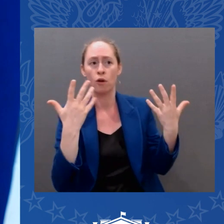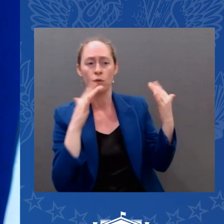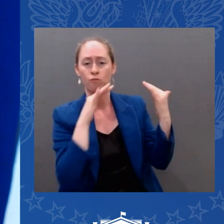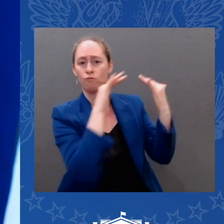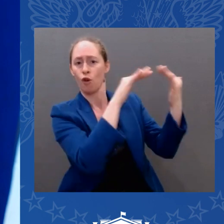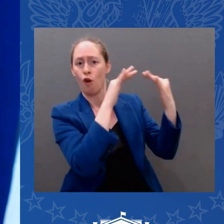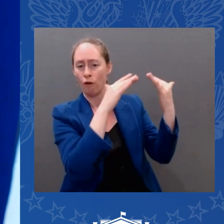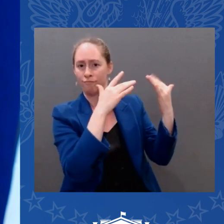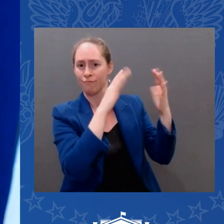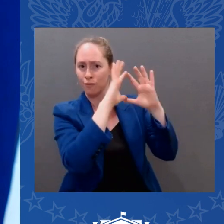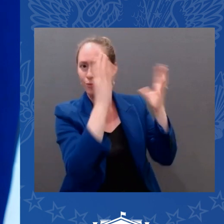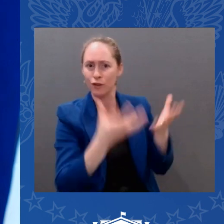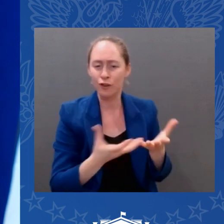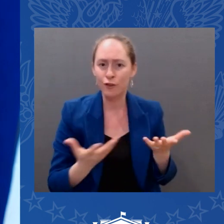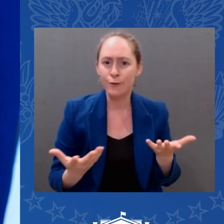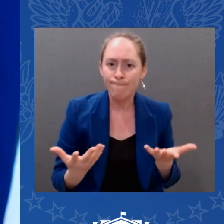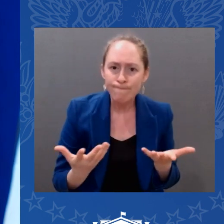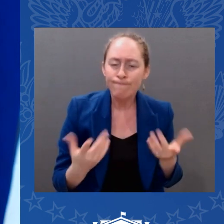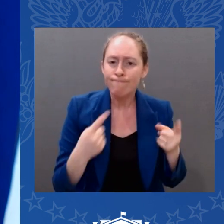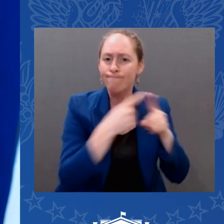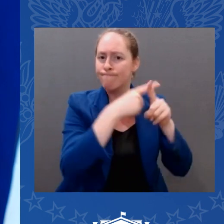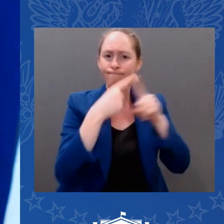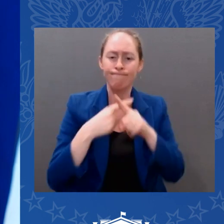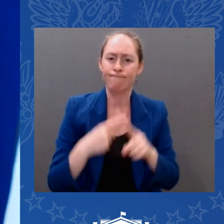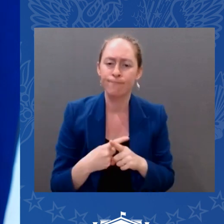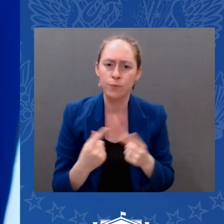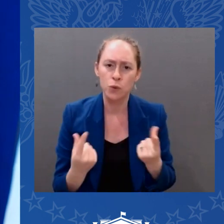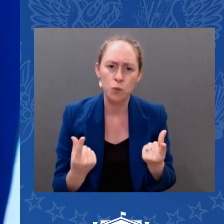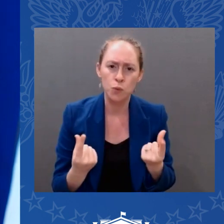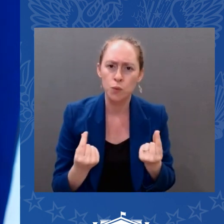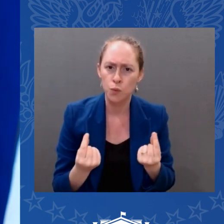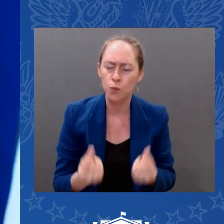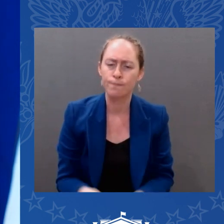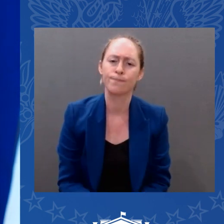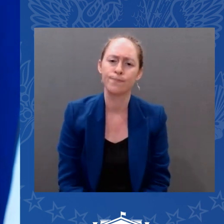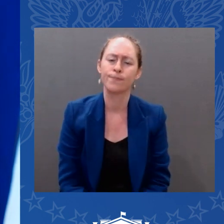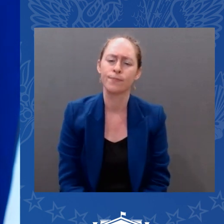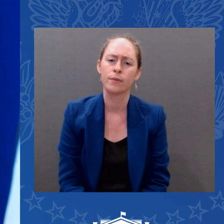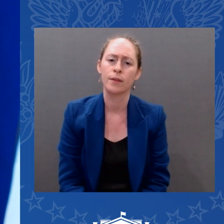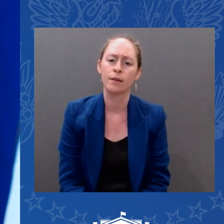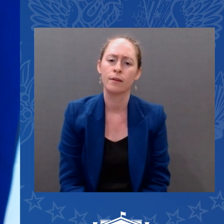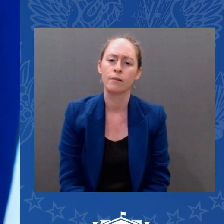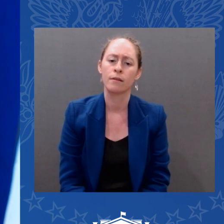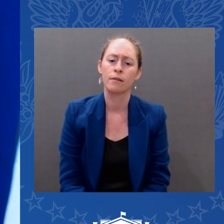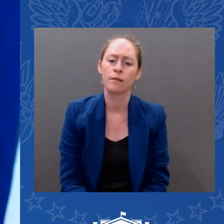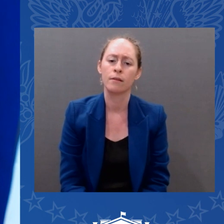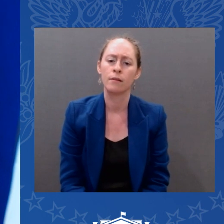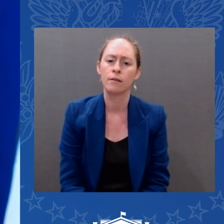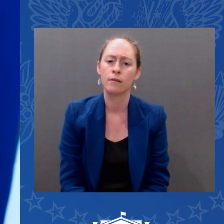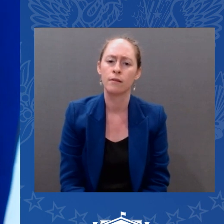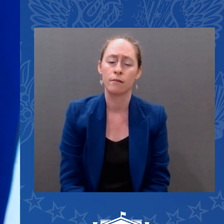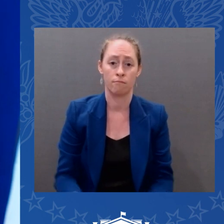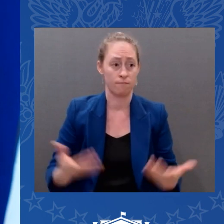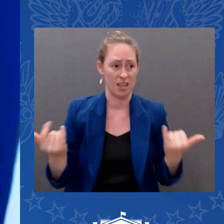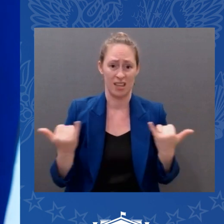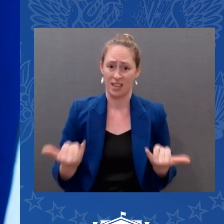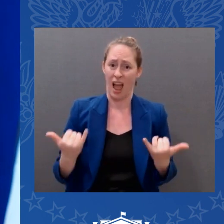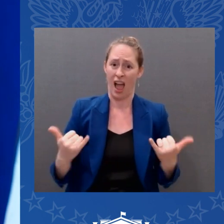been reflected in the topics rightly proposed by the United States as host